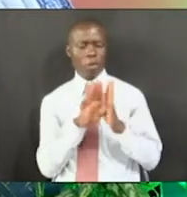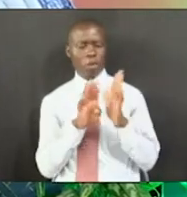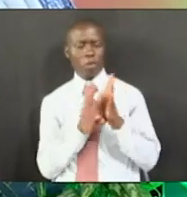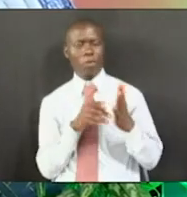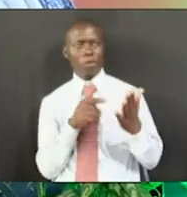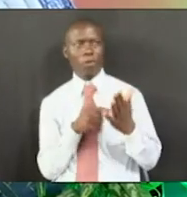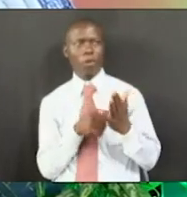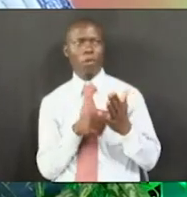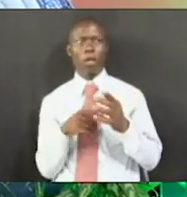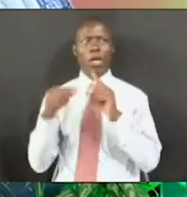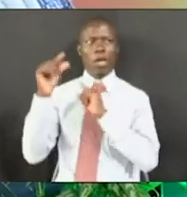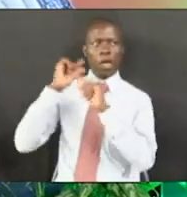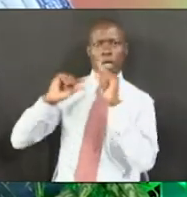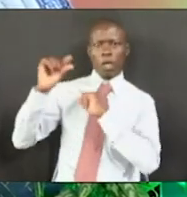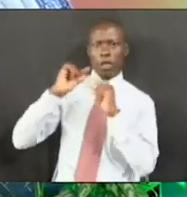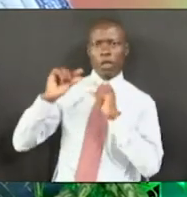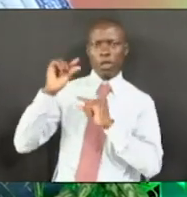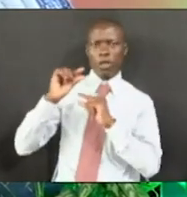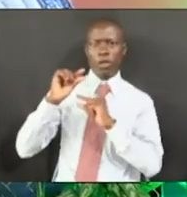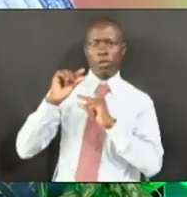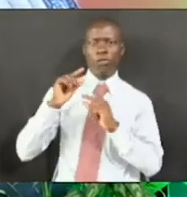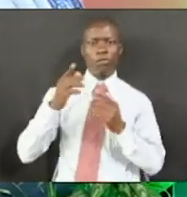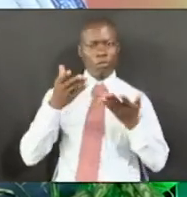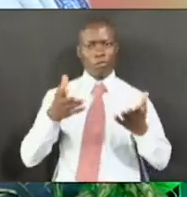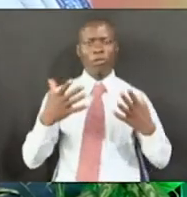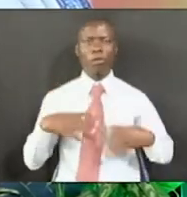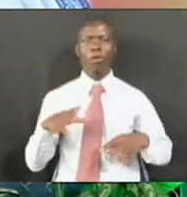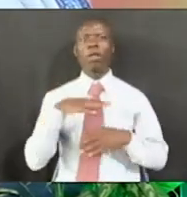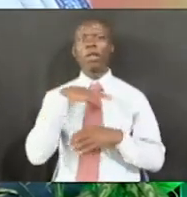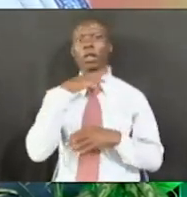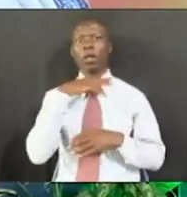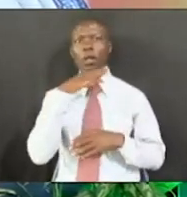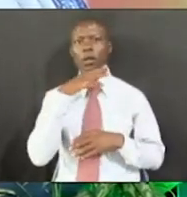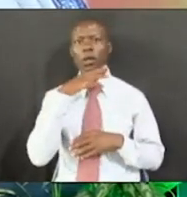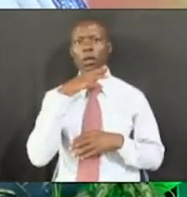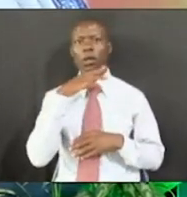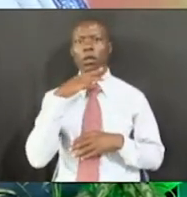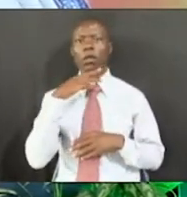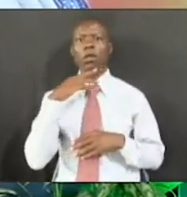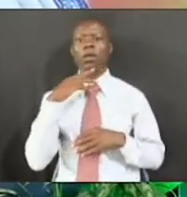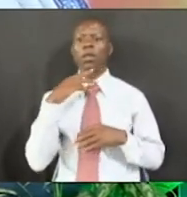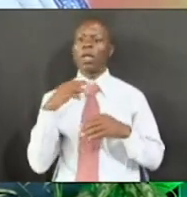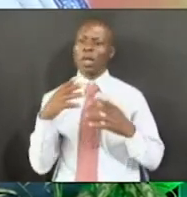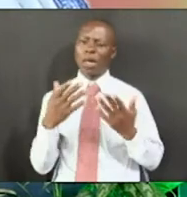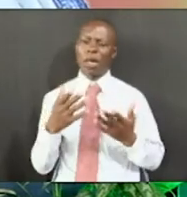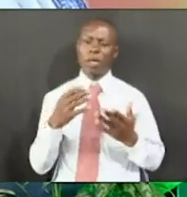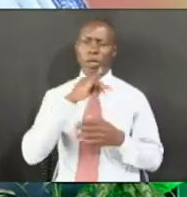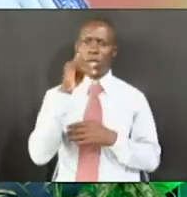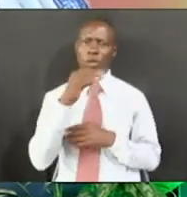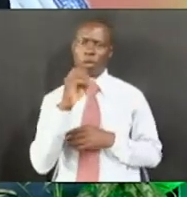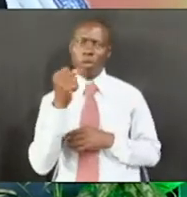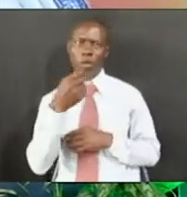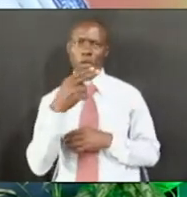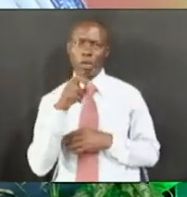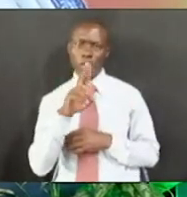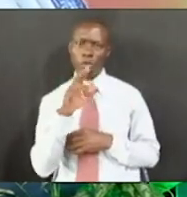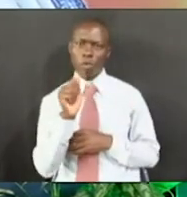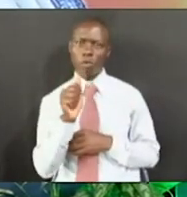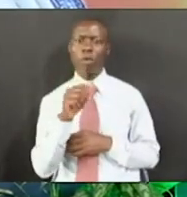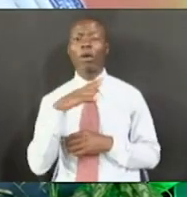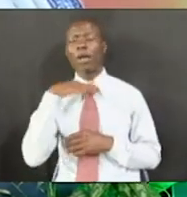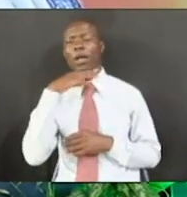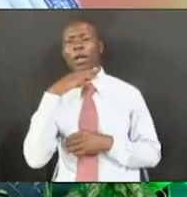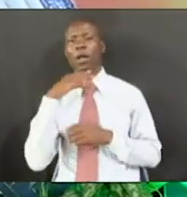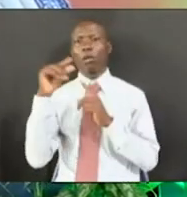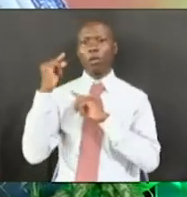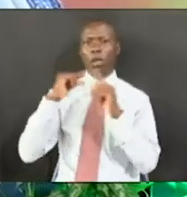A generation of Joshua died. And the contemporaries also died. And that generation that had a connection